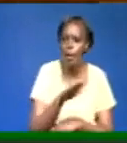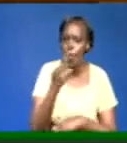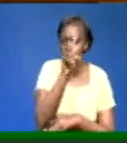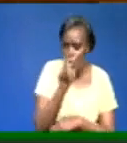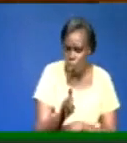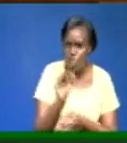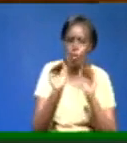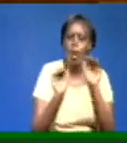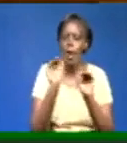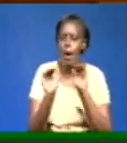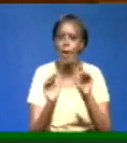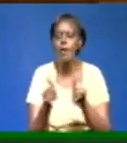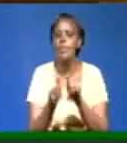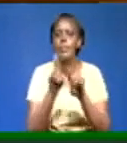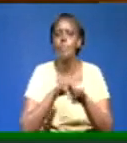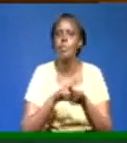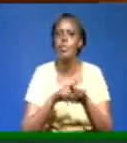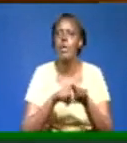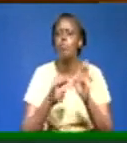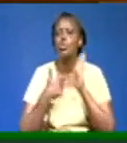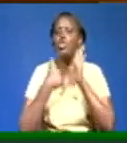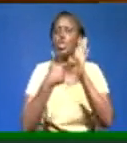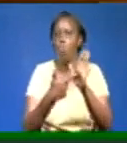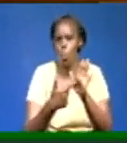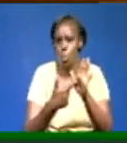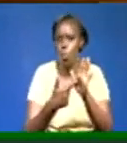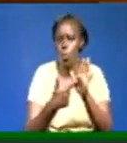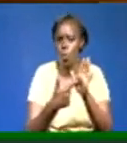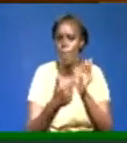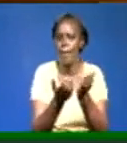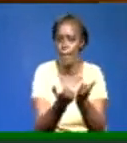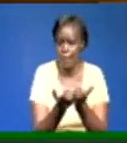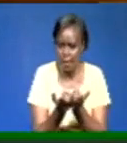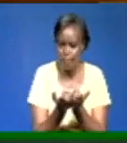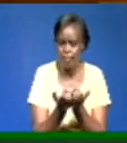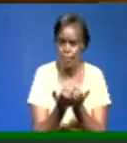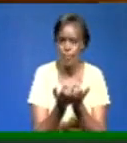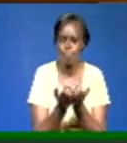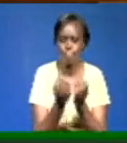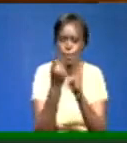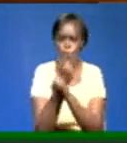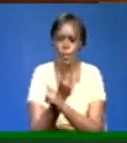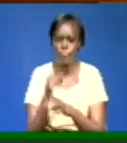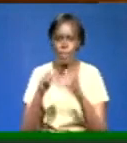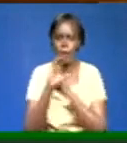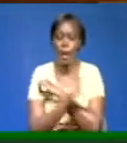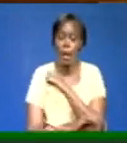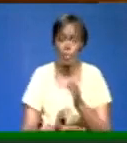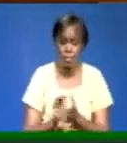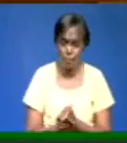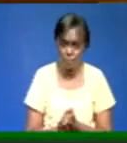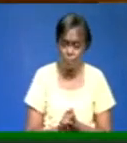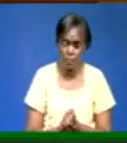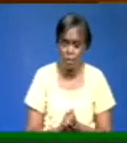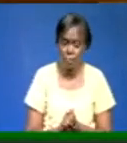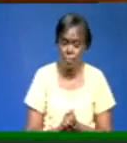we asked also reflected the various needs of Kenyans from across the country, Madam Speaker. It is then